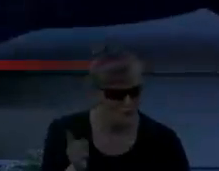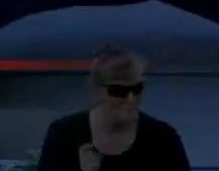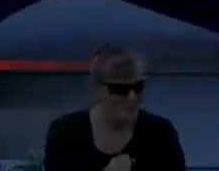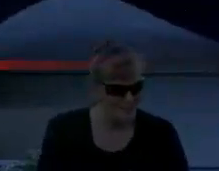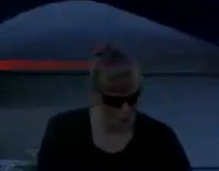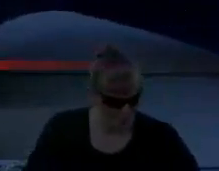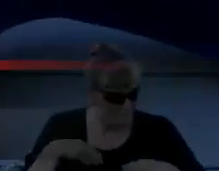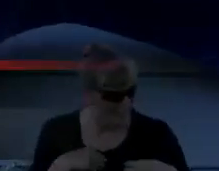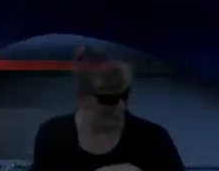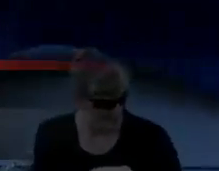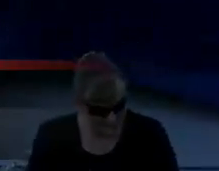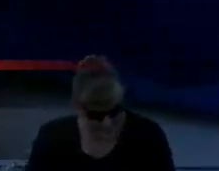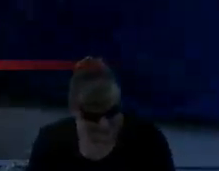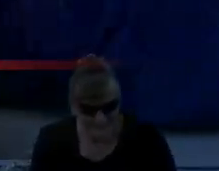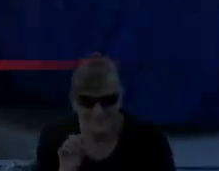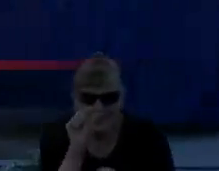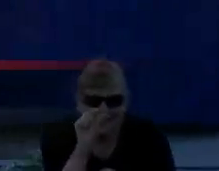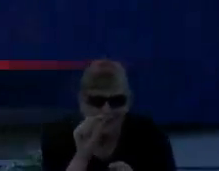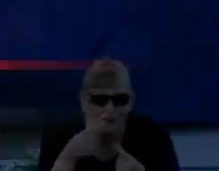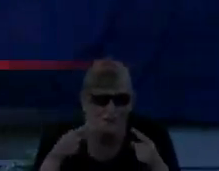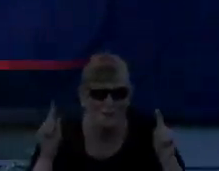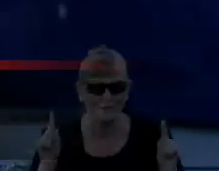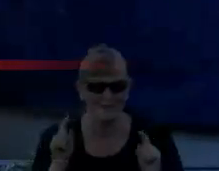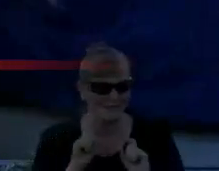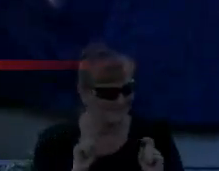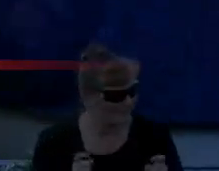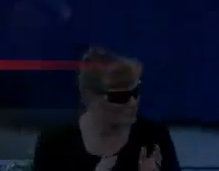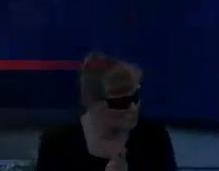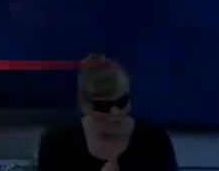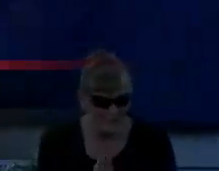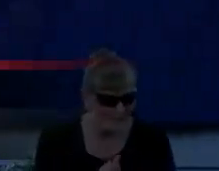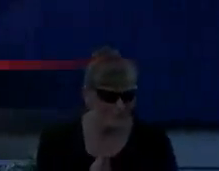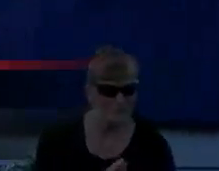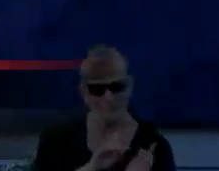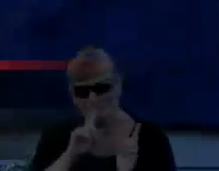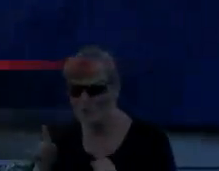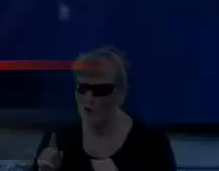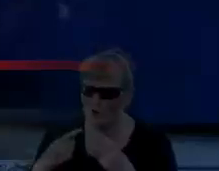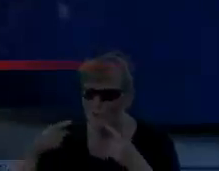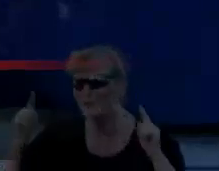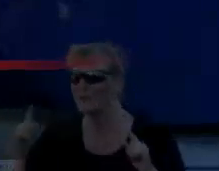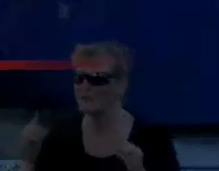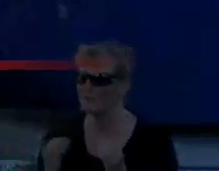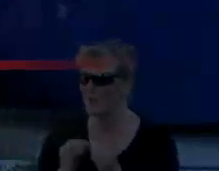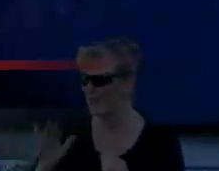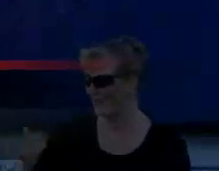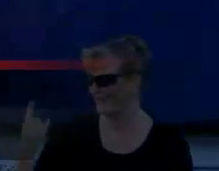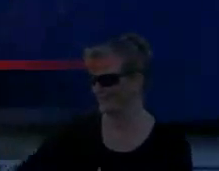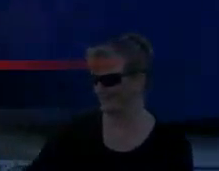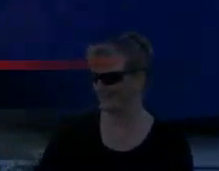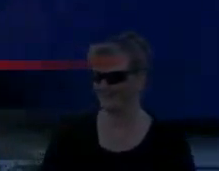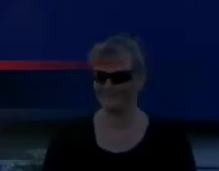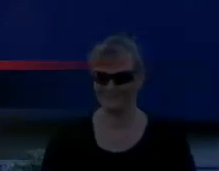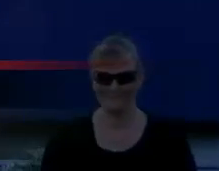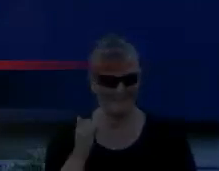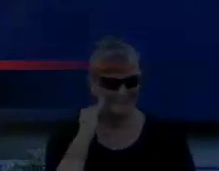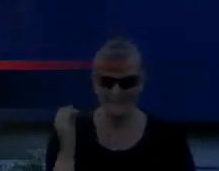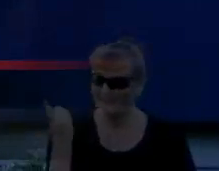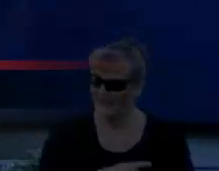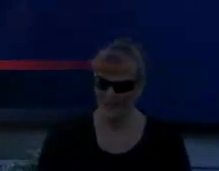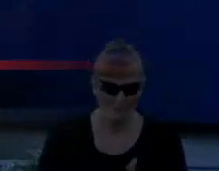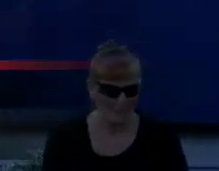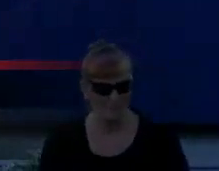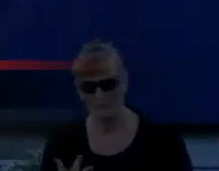little. Once you do this, it gives you motivation to go out that day and accomplish something greater. Even if that day becomes